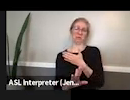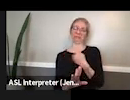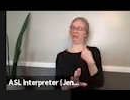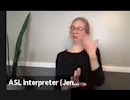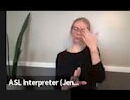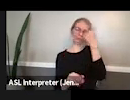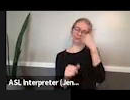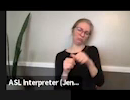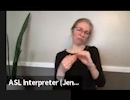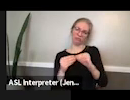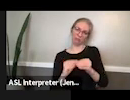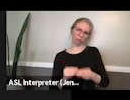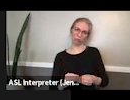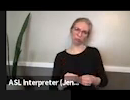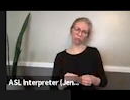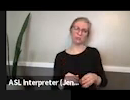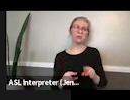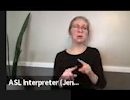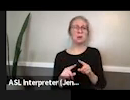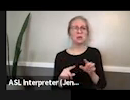it'll go up by